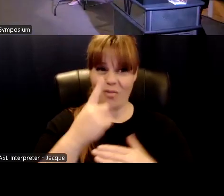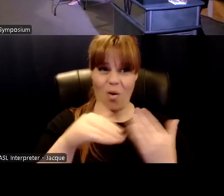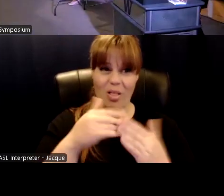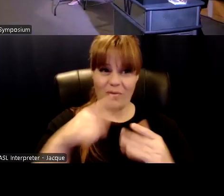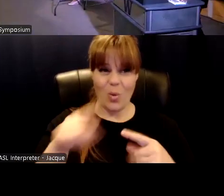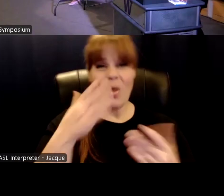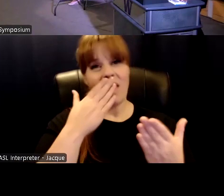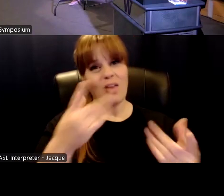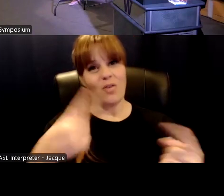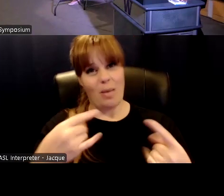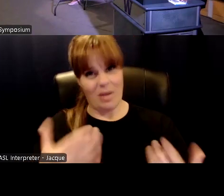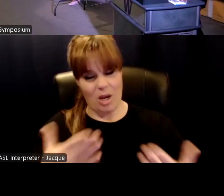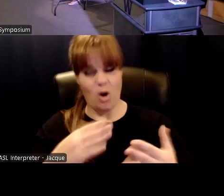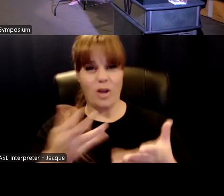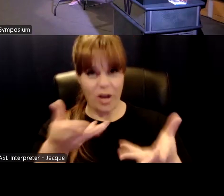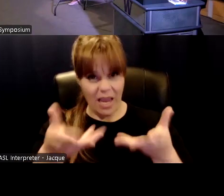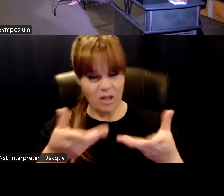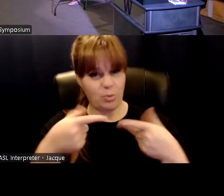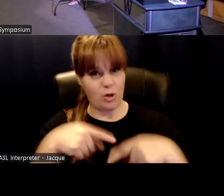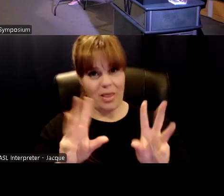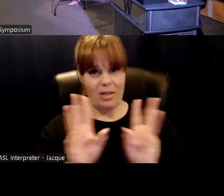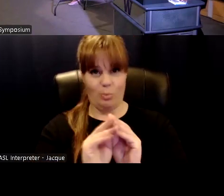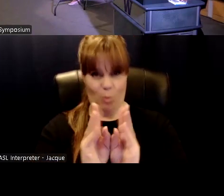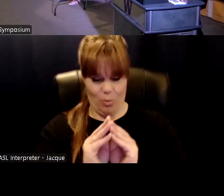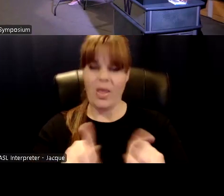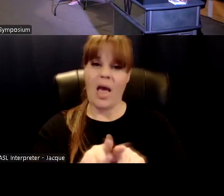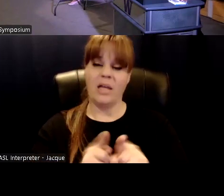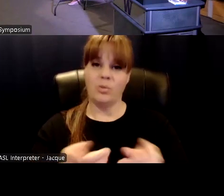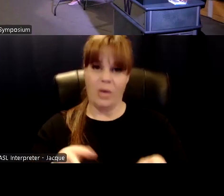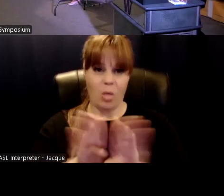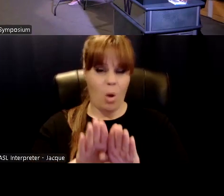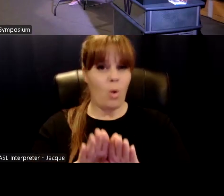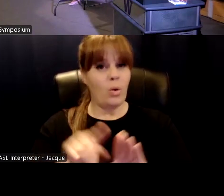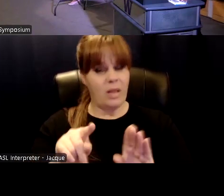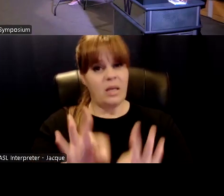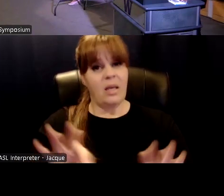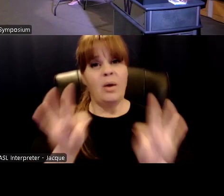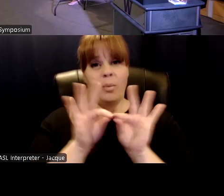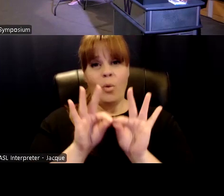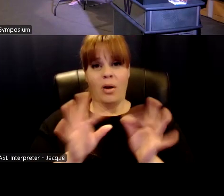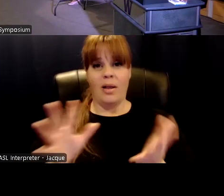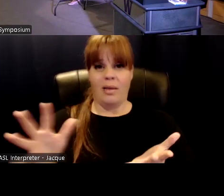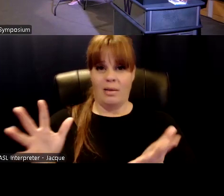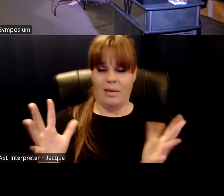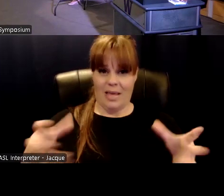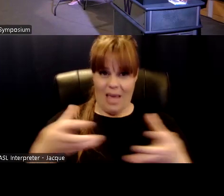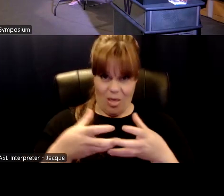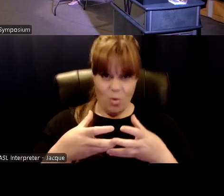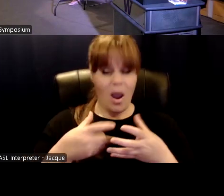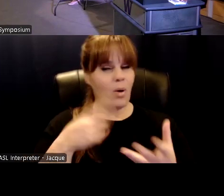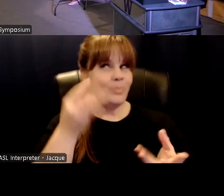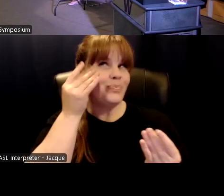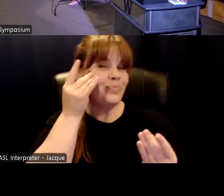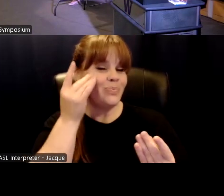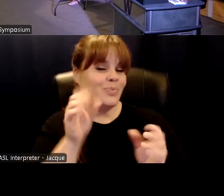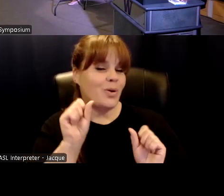and for your engagement throughout the symposium. As we come to close this important gathering, I want to reflect on the incredible progress